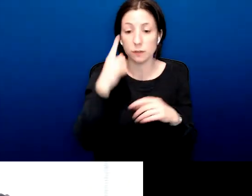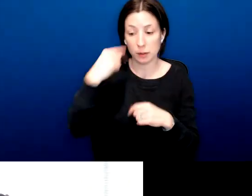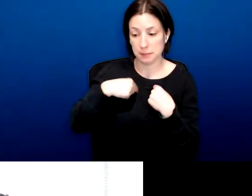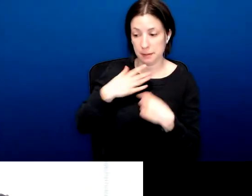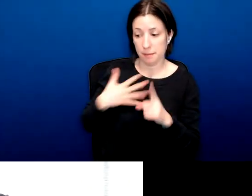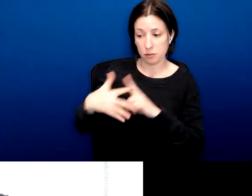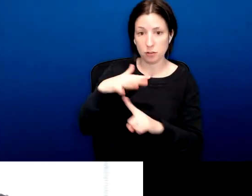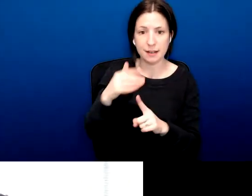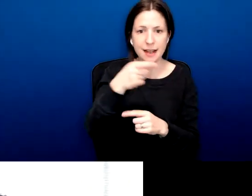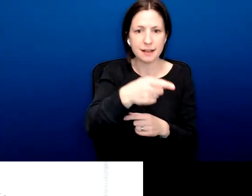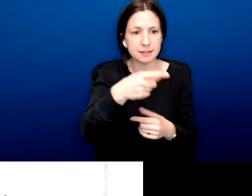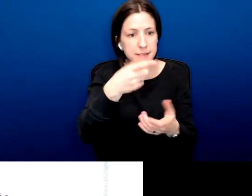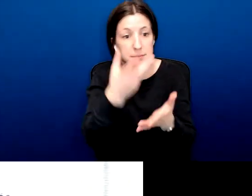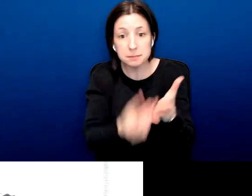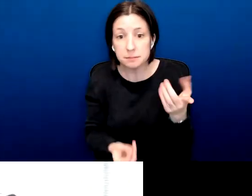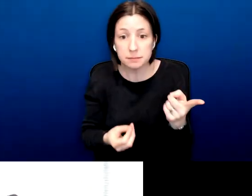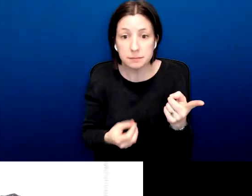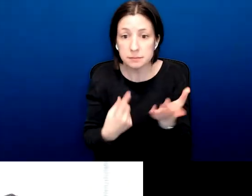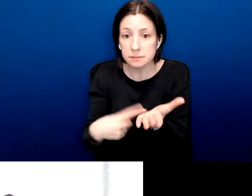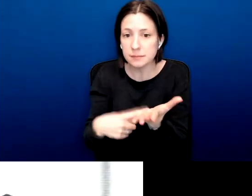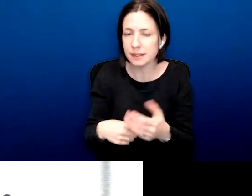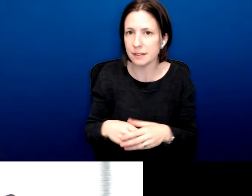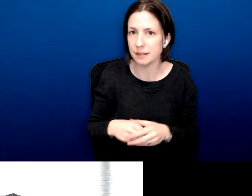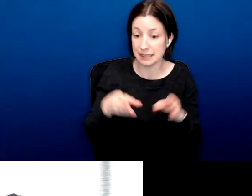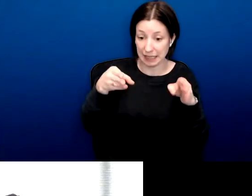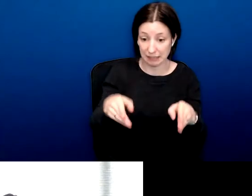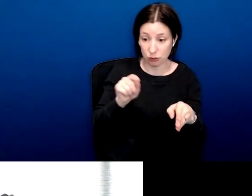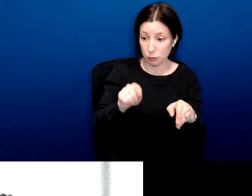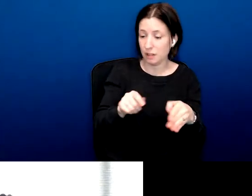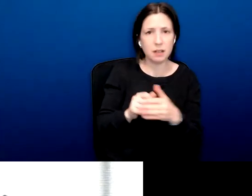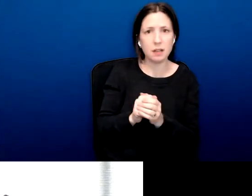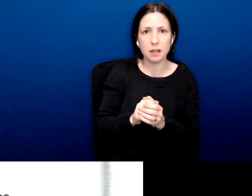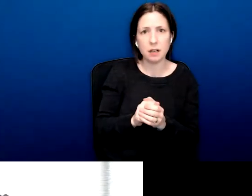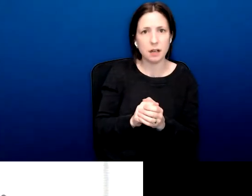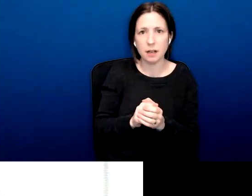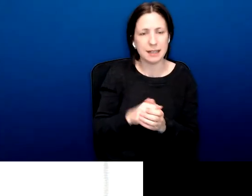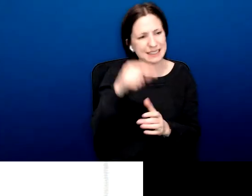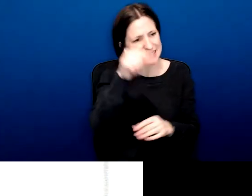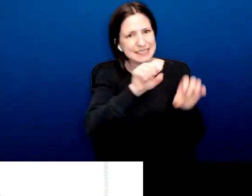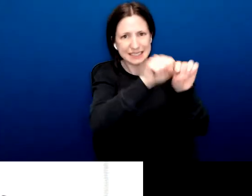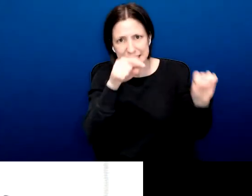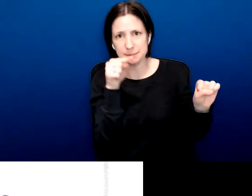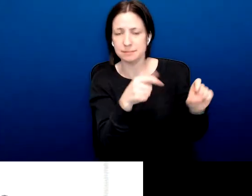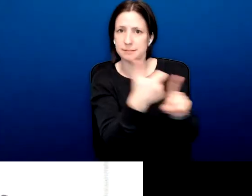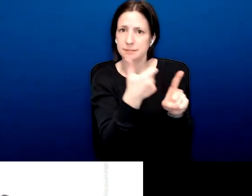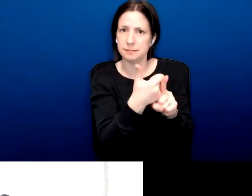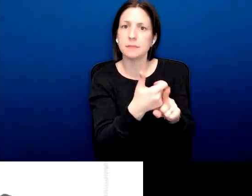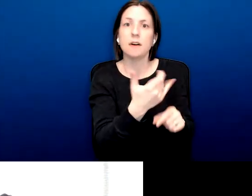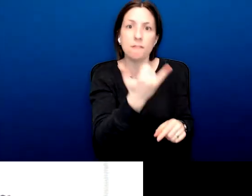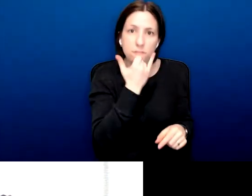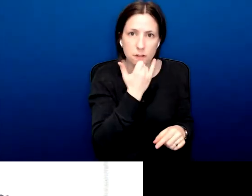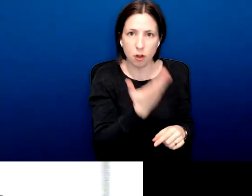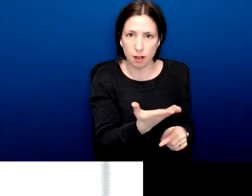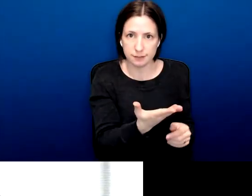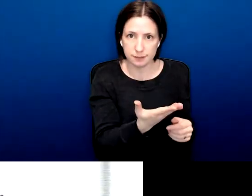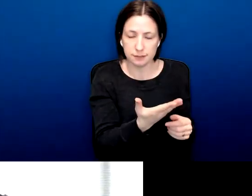fact that, you know, it's not the individual, it's the systems that are fundamentally flawed. So how do we